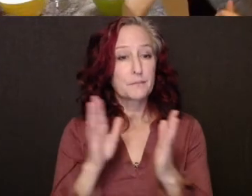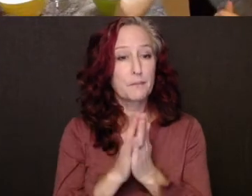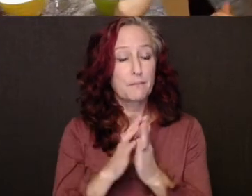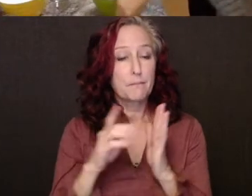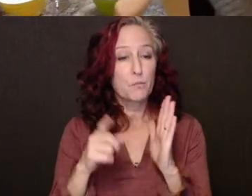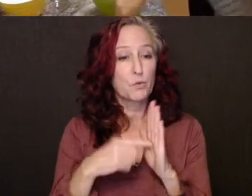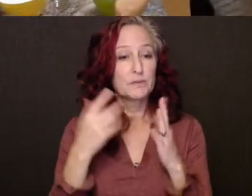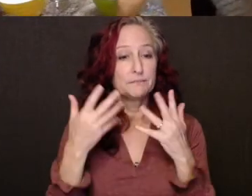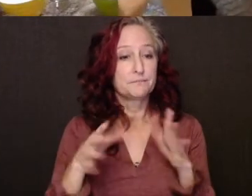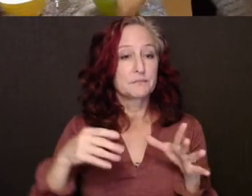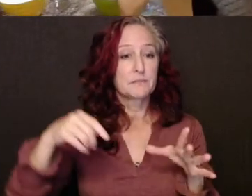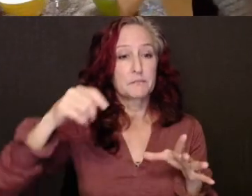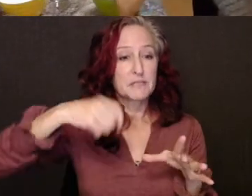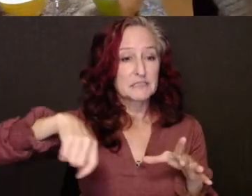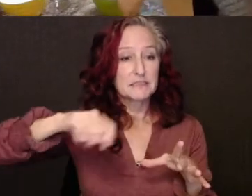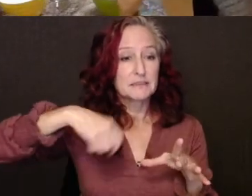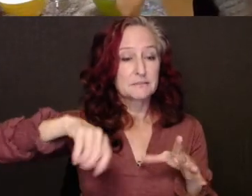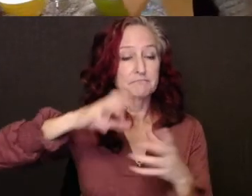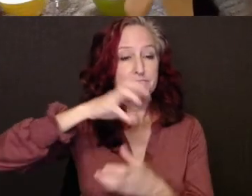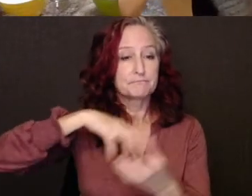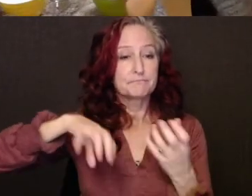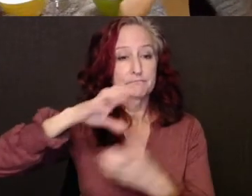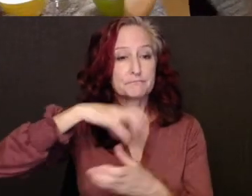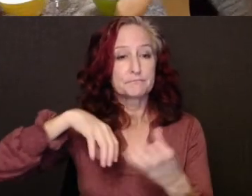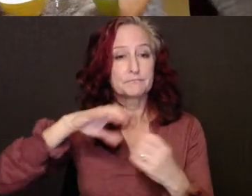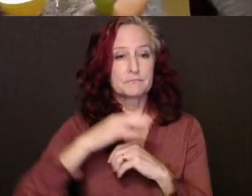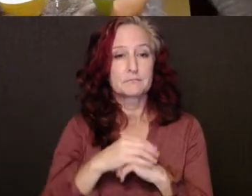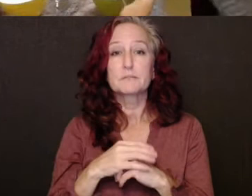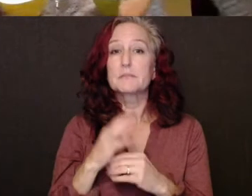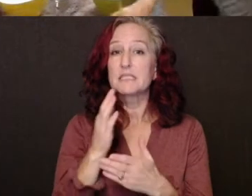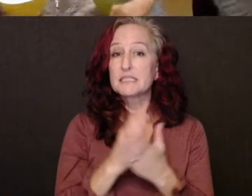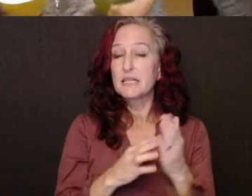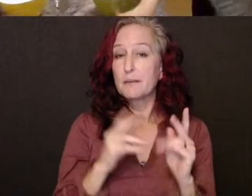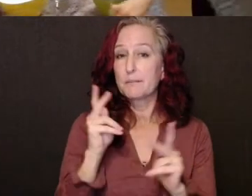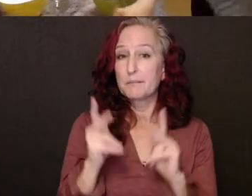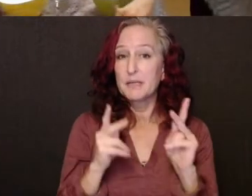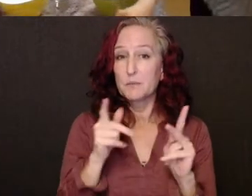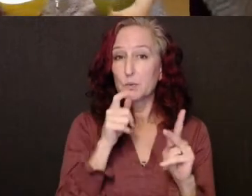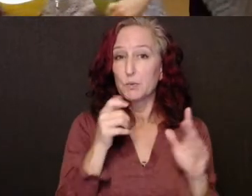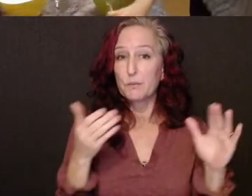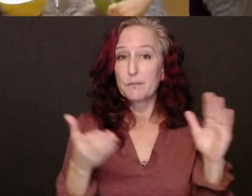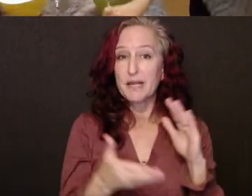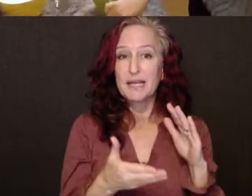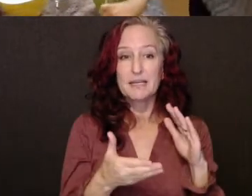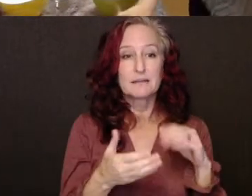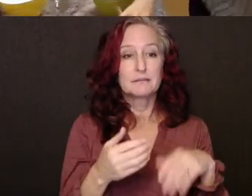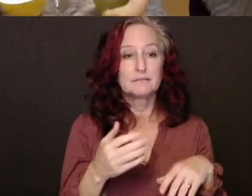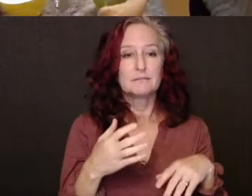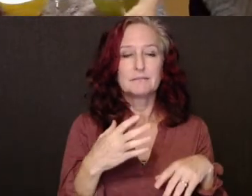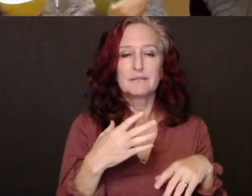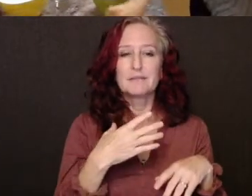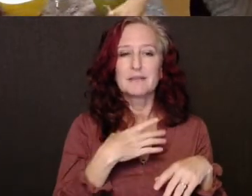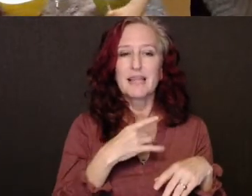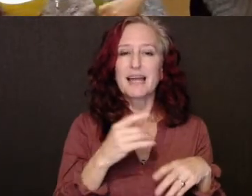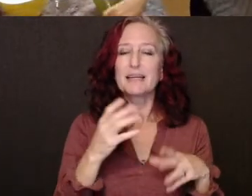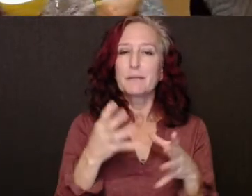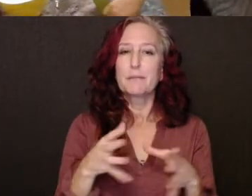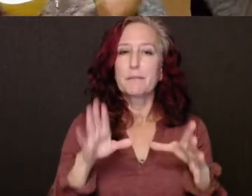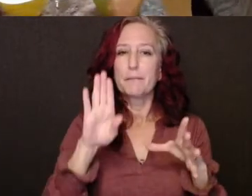mixing it well enough so that there are no more lumps. Okay,